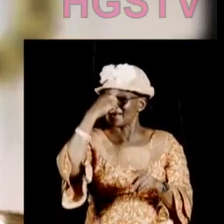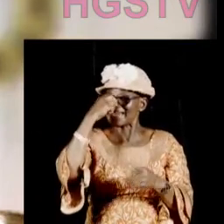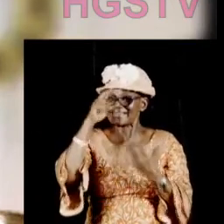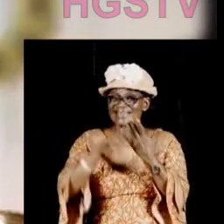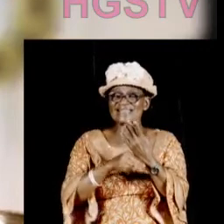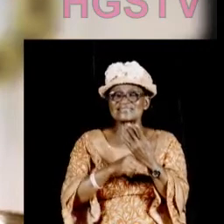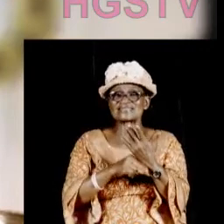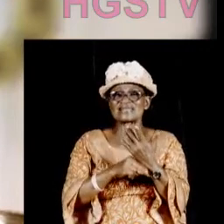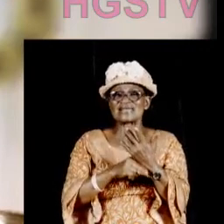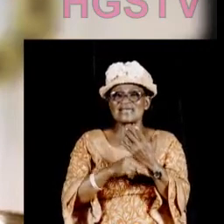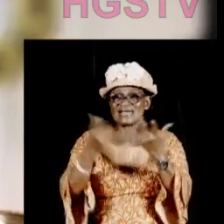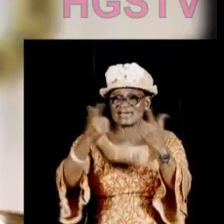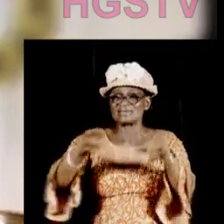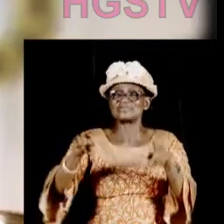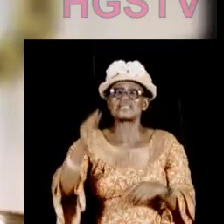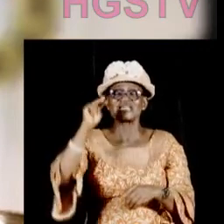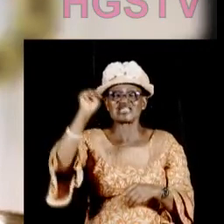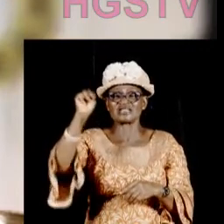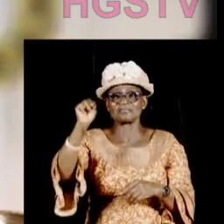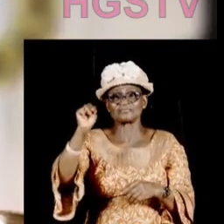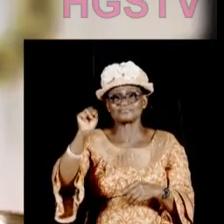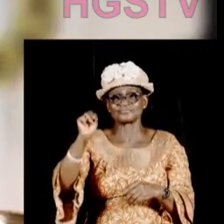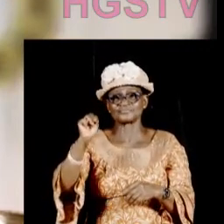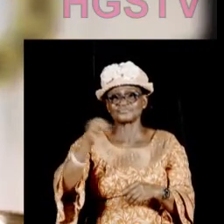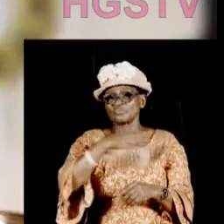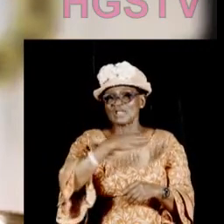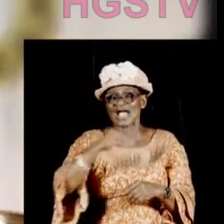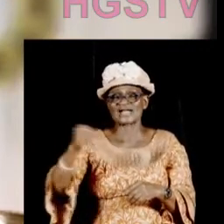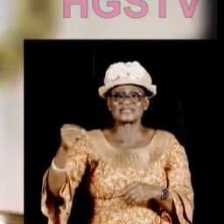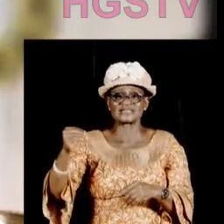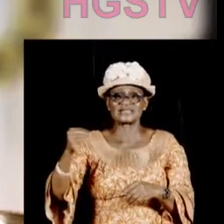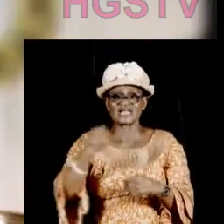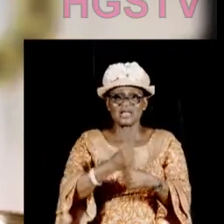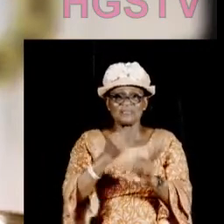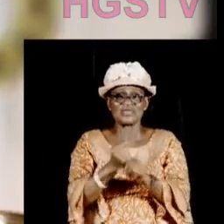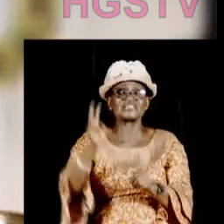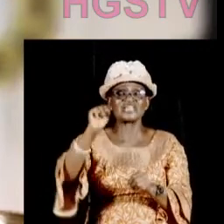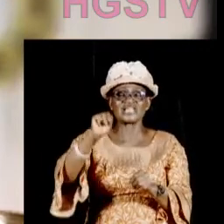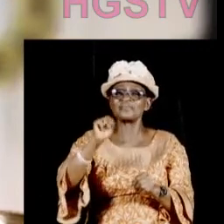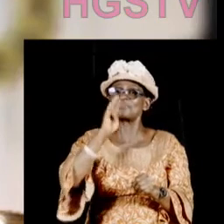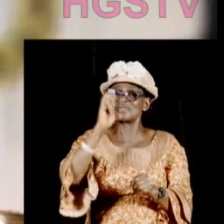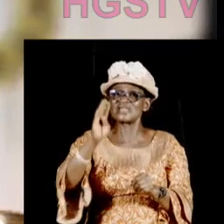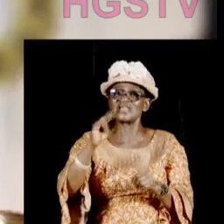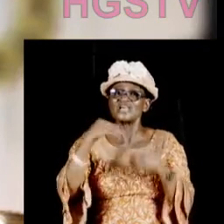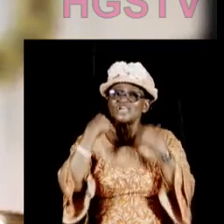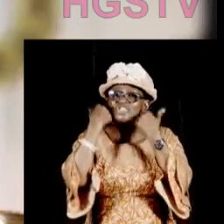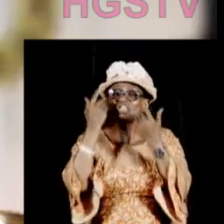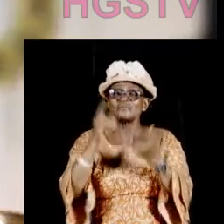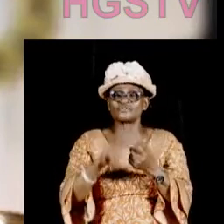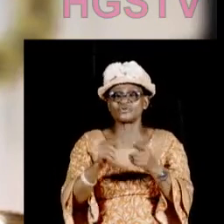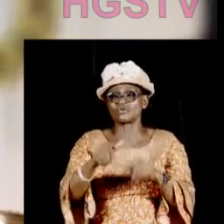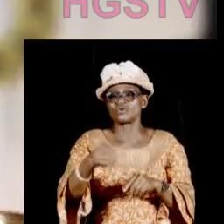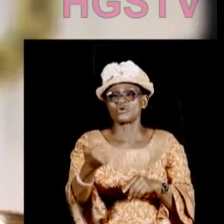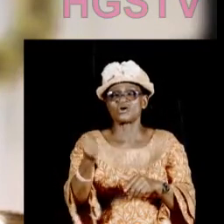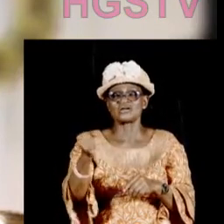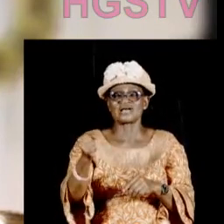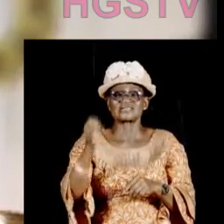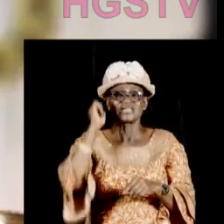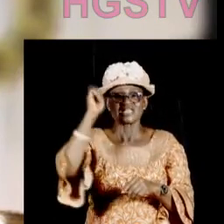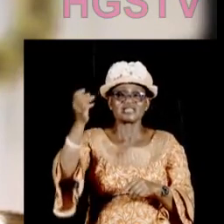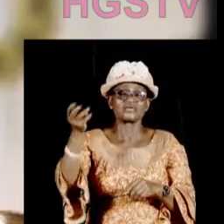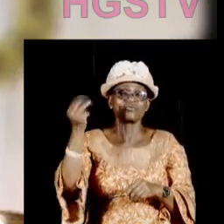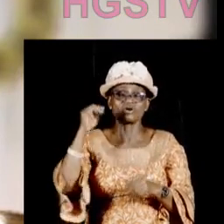blindness limited him. And make him to be a reproach to others. He was